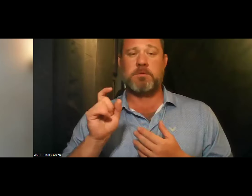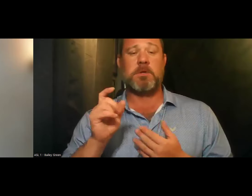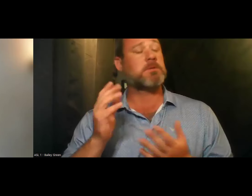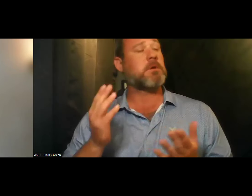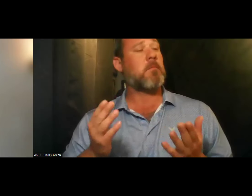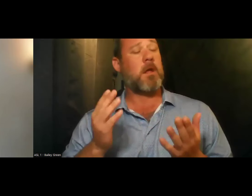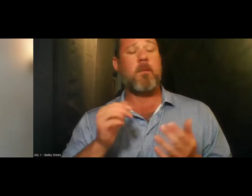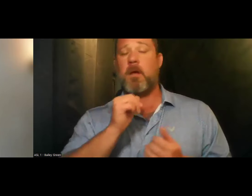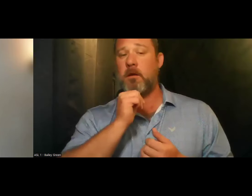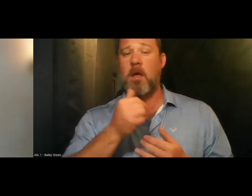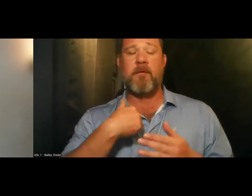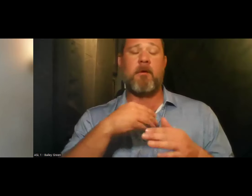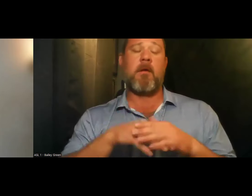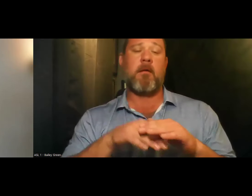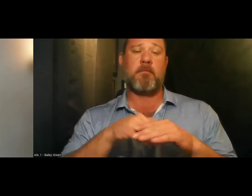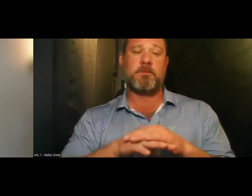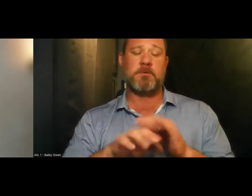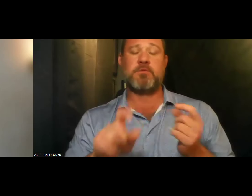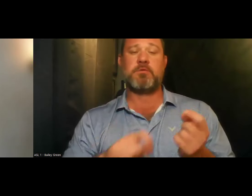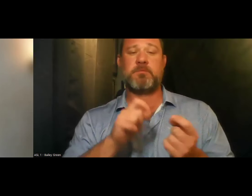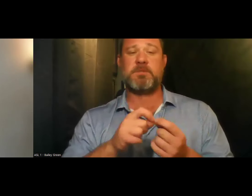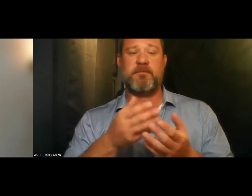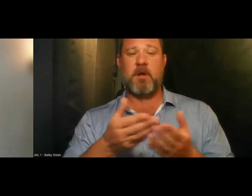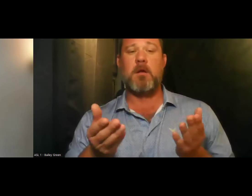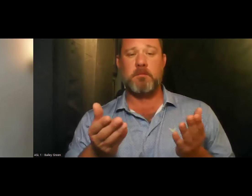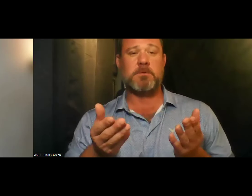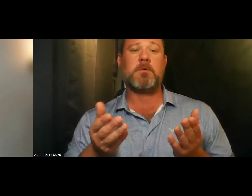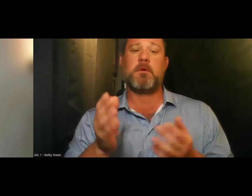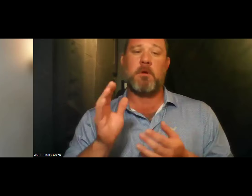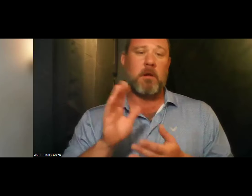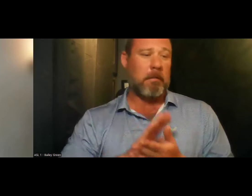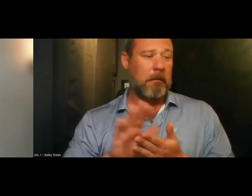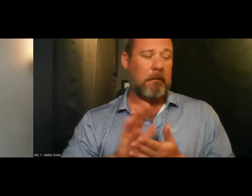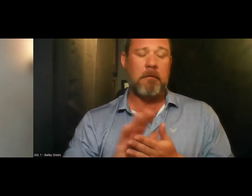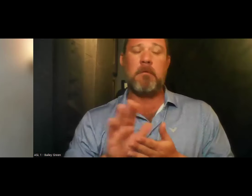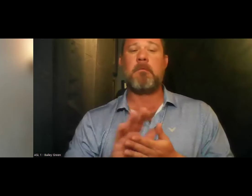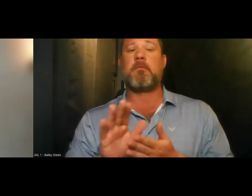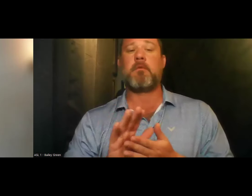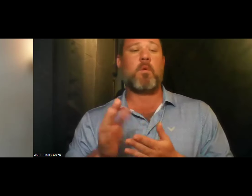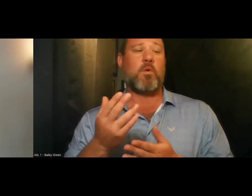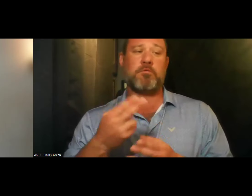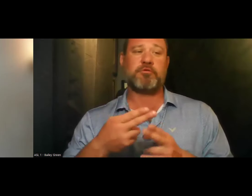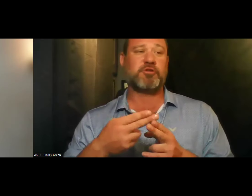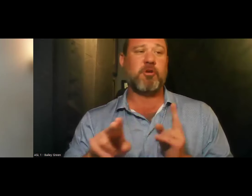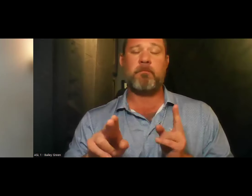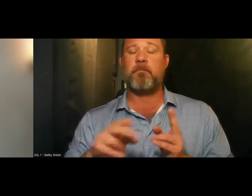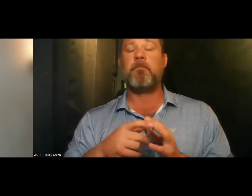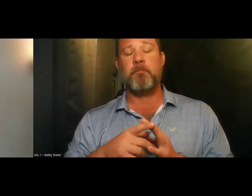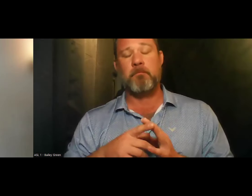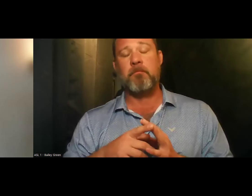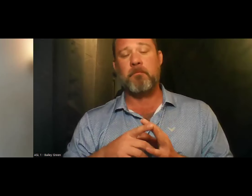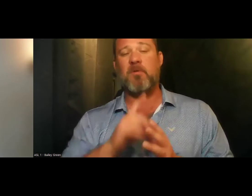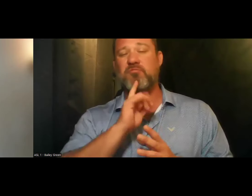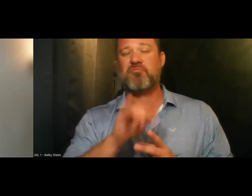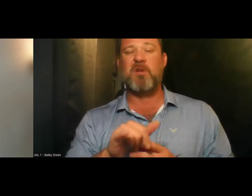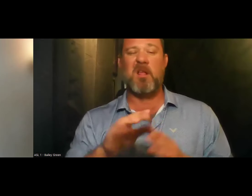may not have access to specific items, such as cleaning solutions or sharp objects. And it's really based on